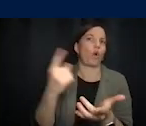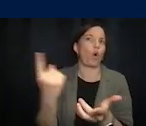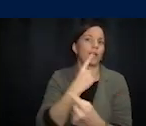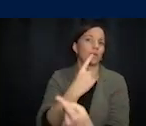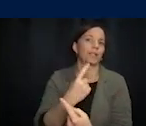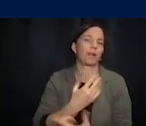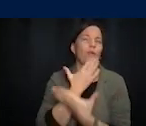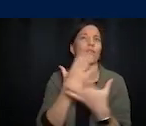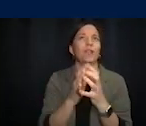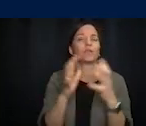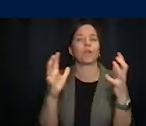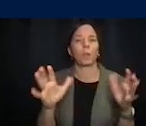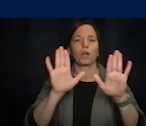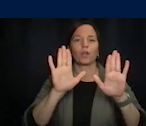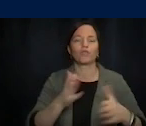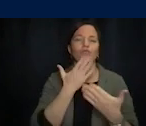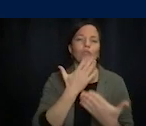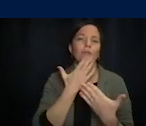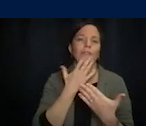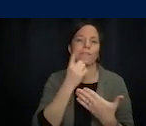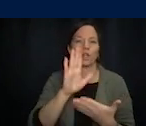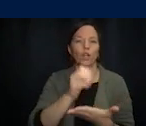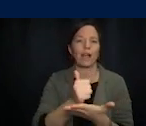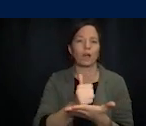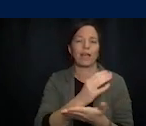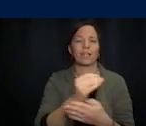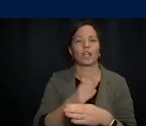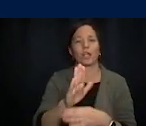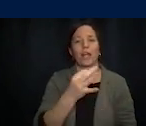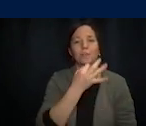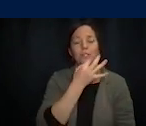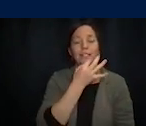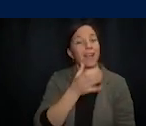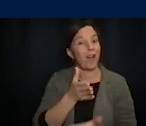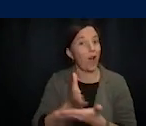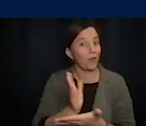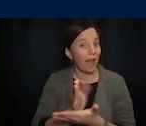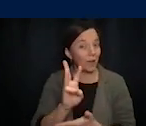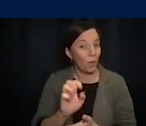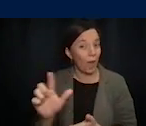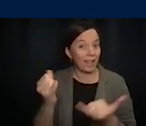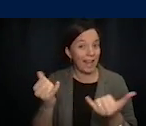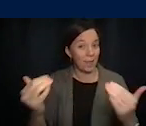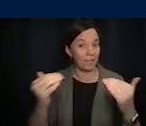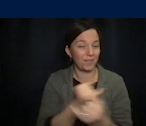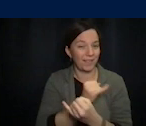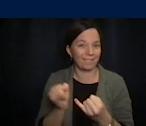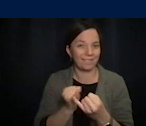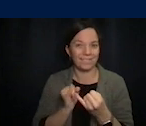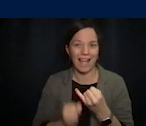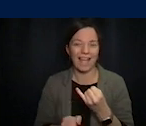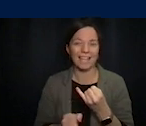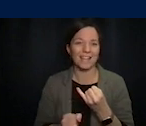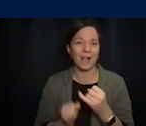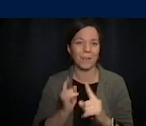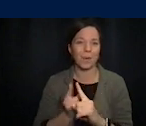very much. Grateful for all your help and sharing of your expertise. All right, then. Well, this moves us to our final